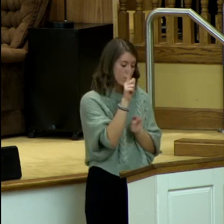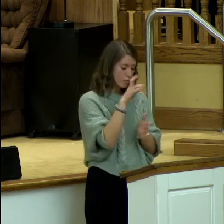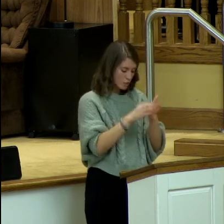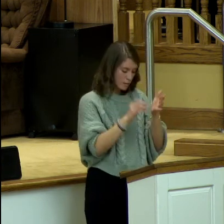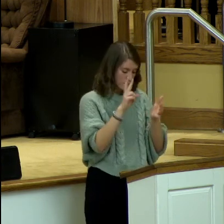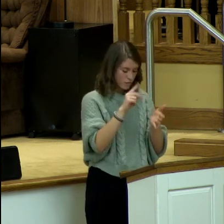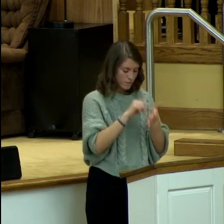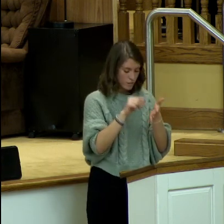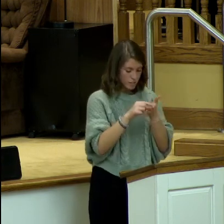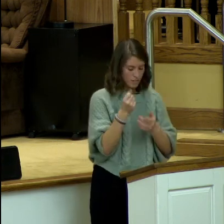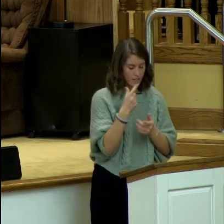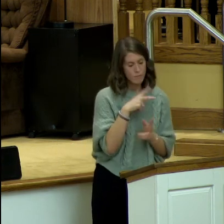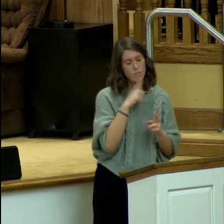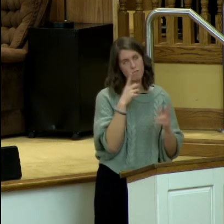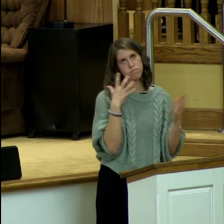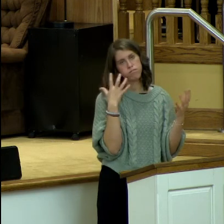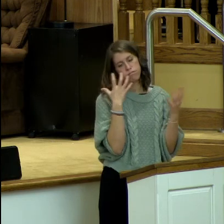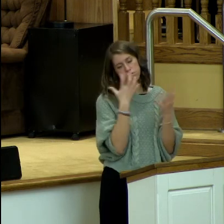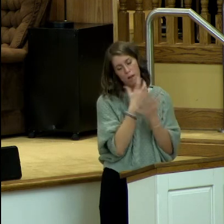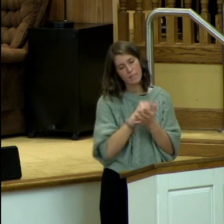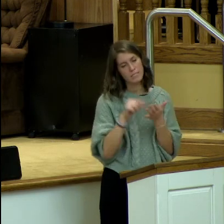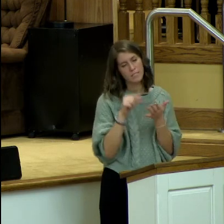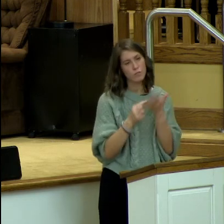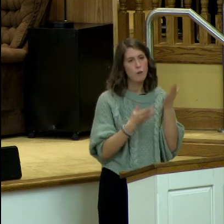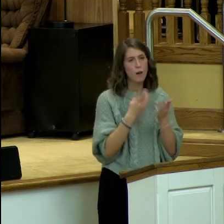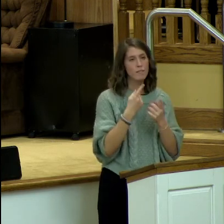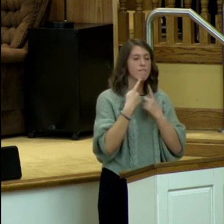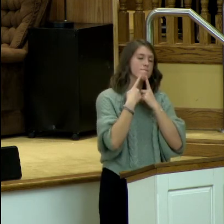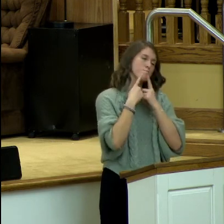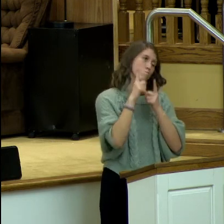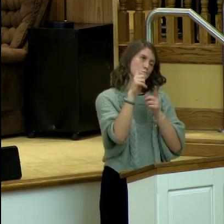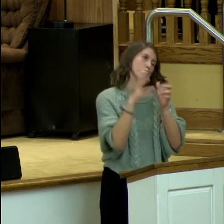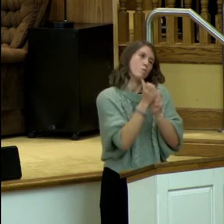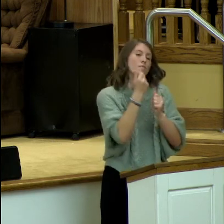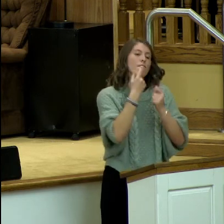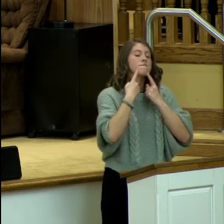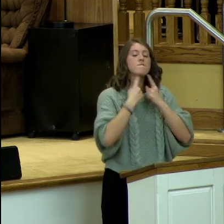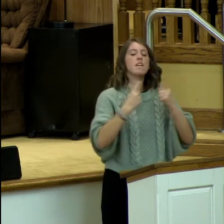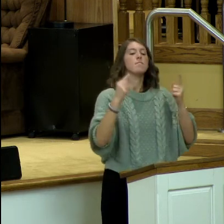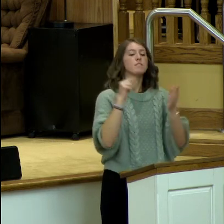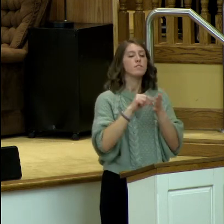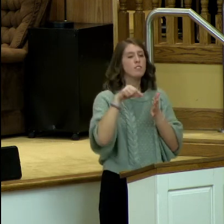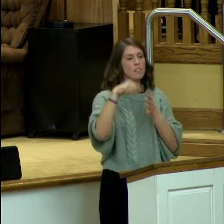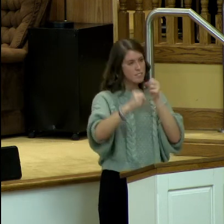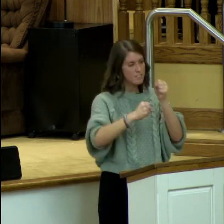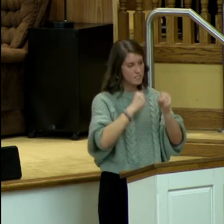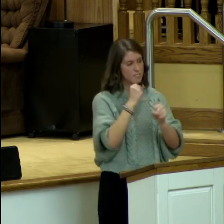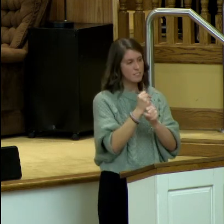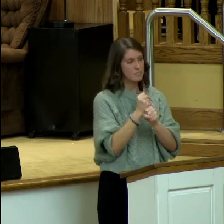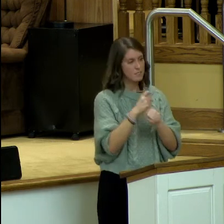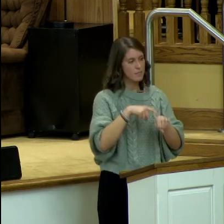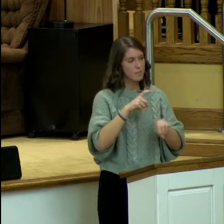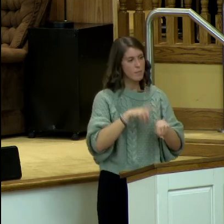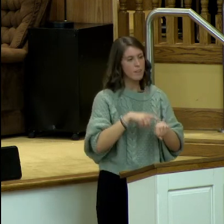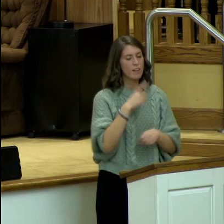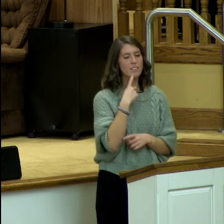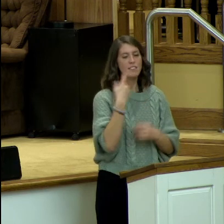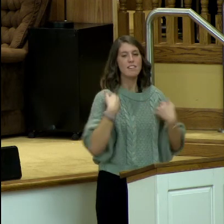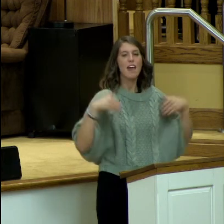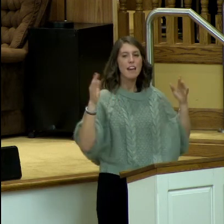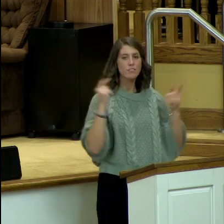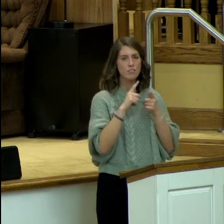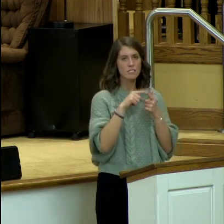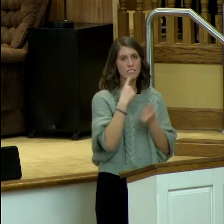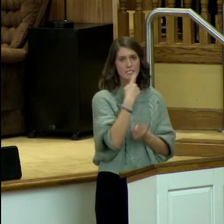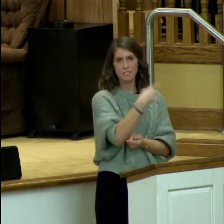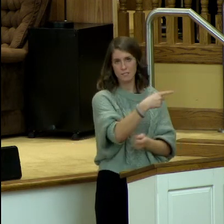is an amazing verse. It's probably the most famous verse this time of year. And it says, and the angel said unto them, fear